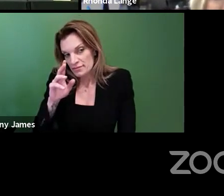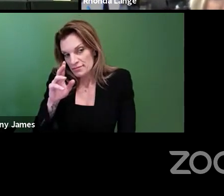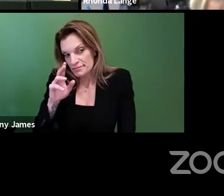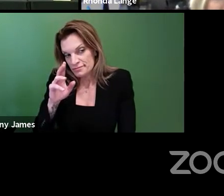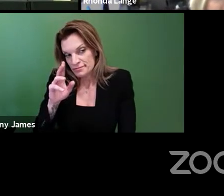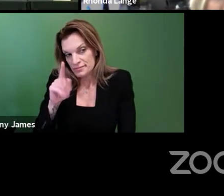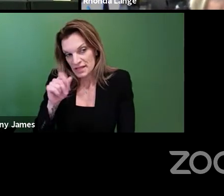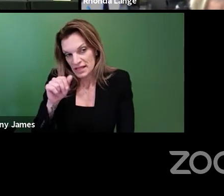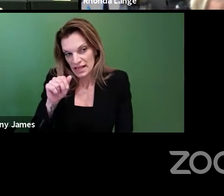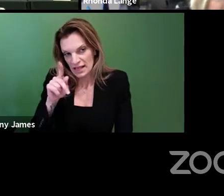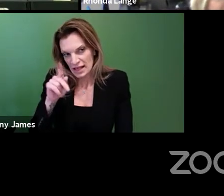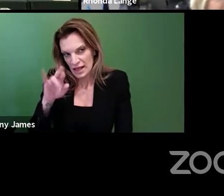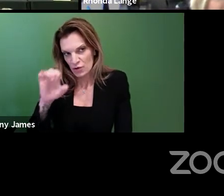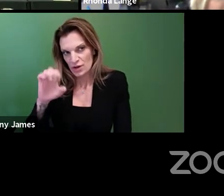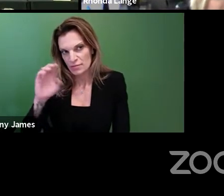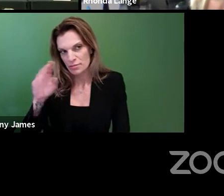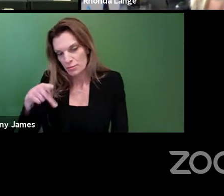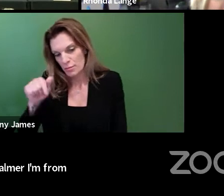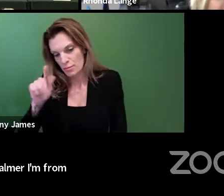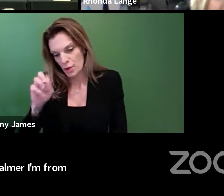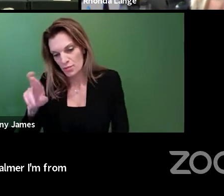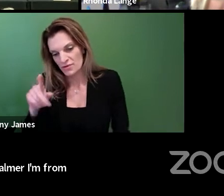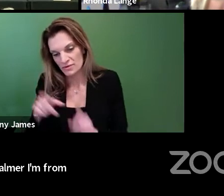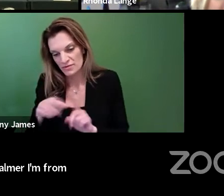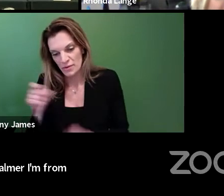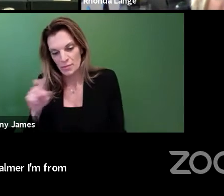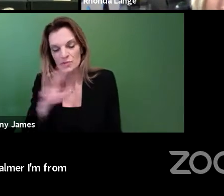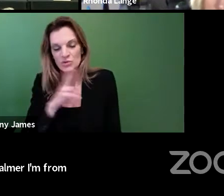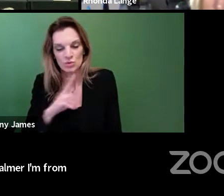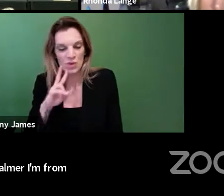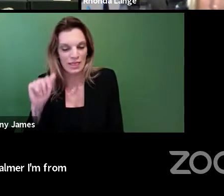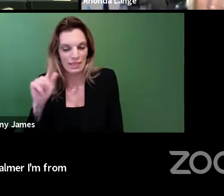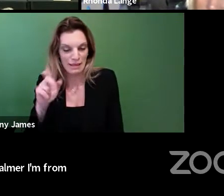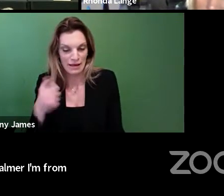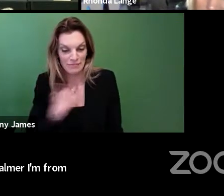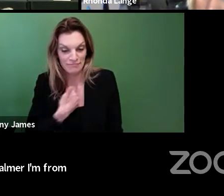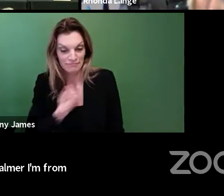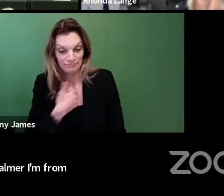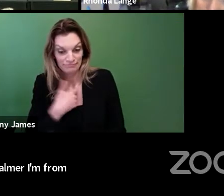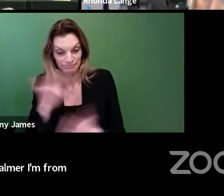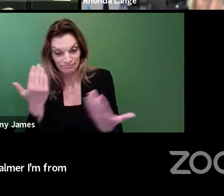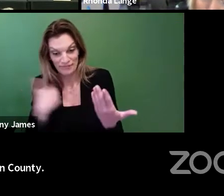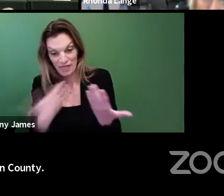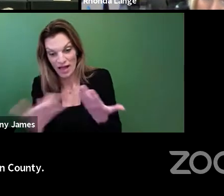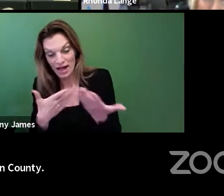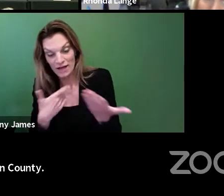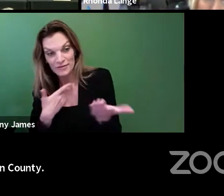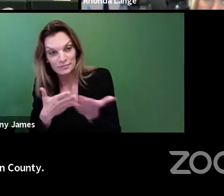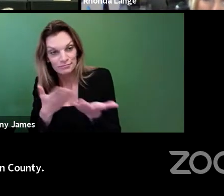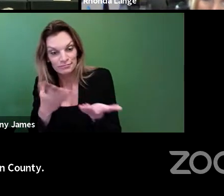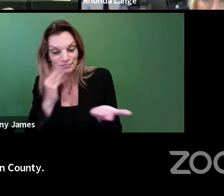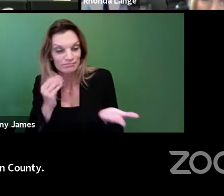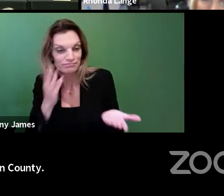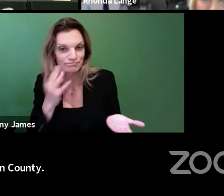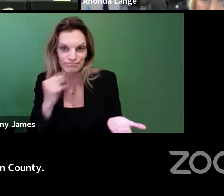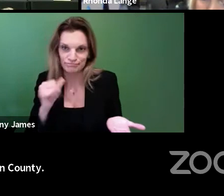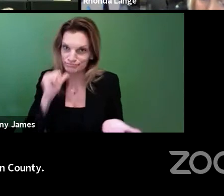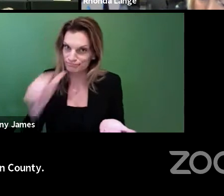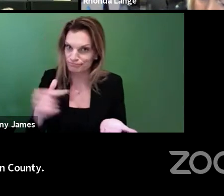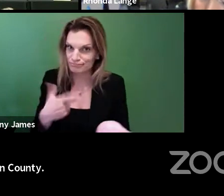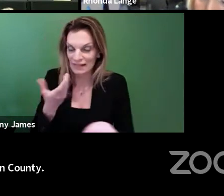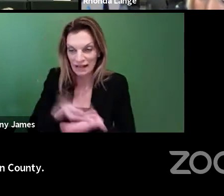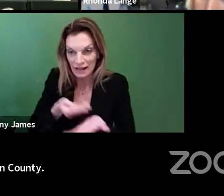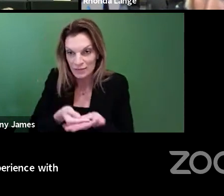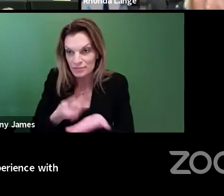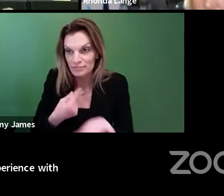Lake in Muskegon County. I don't have a lot of experience with statistics and